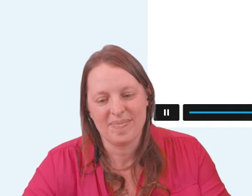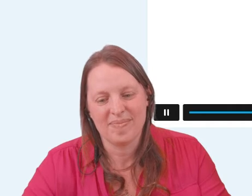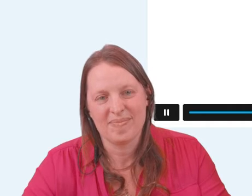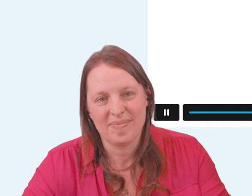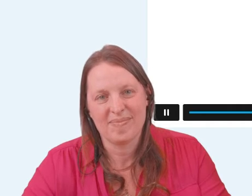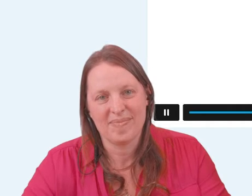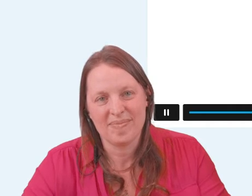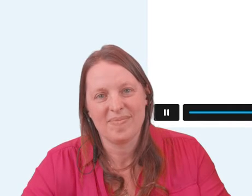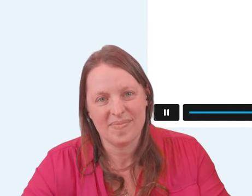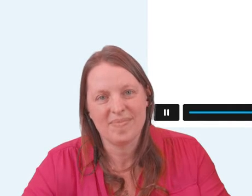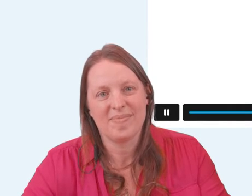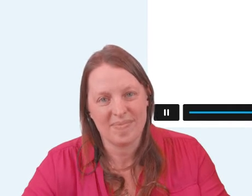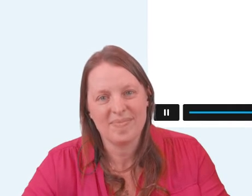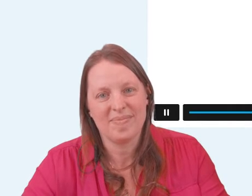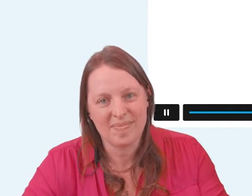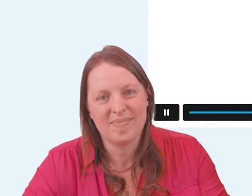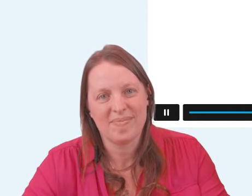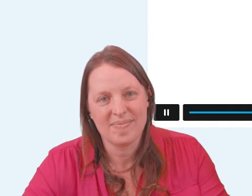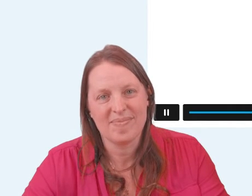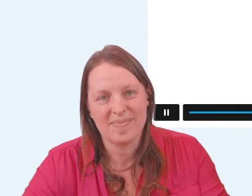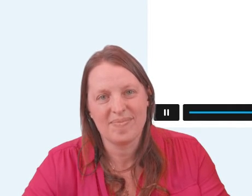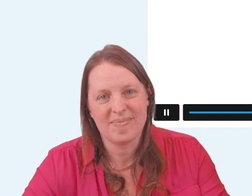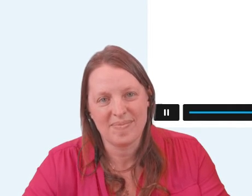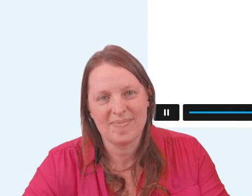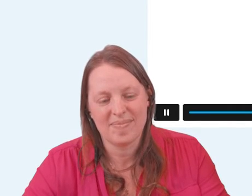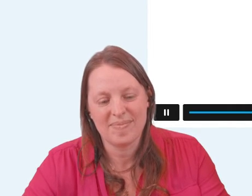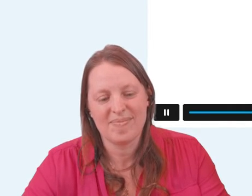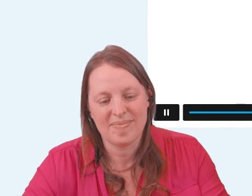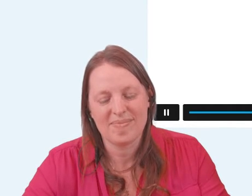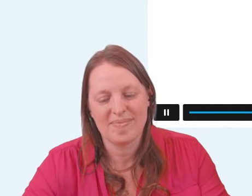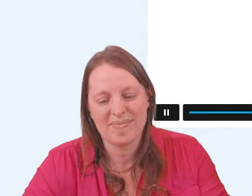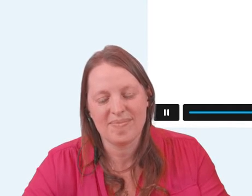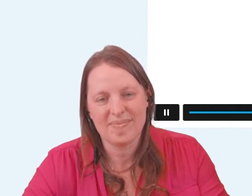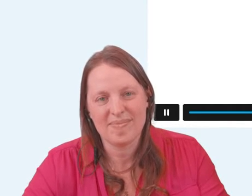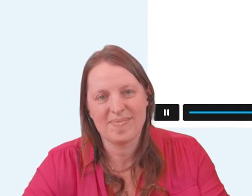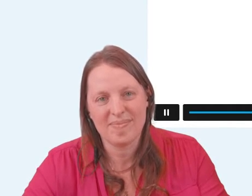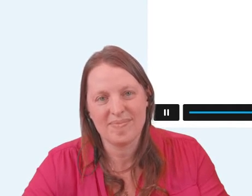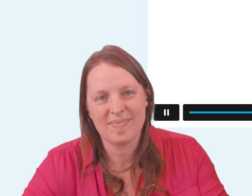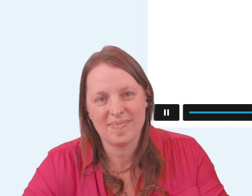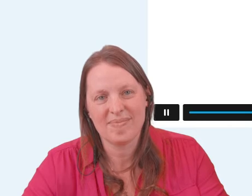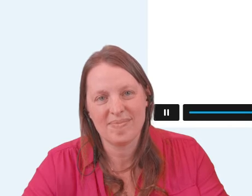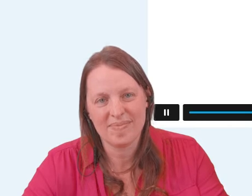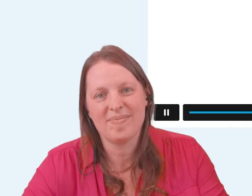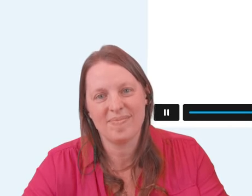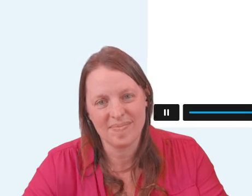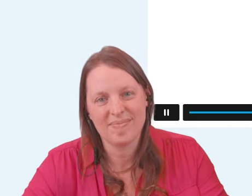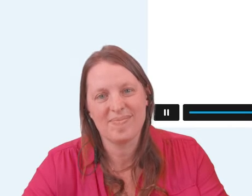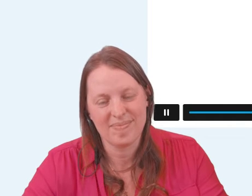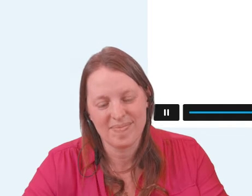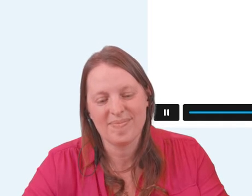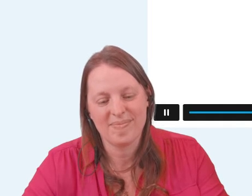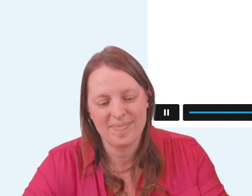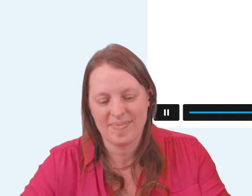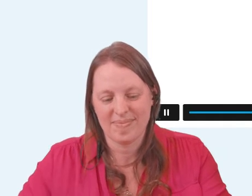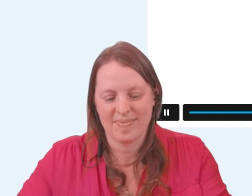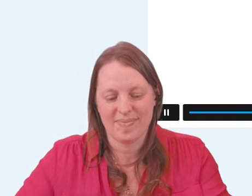to unaffected side, lay down the patients to affected side, as you can see